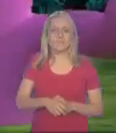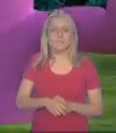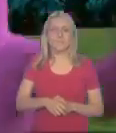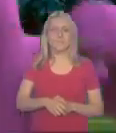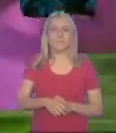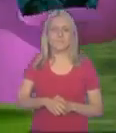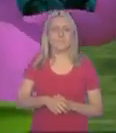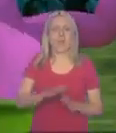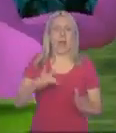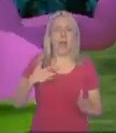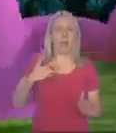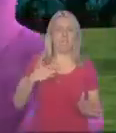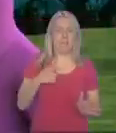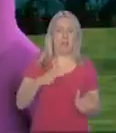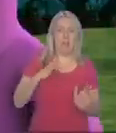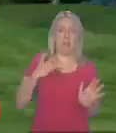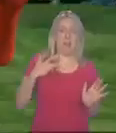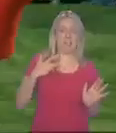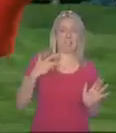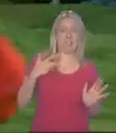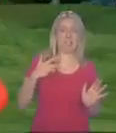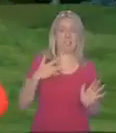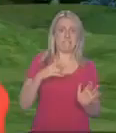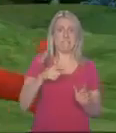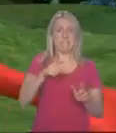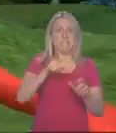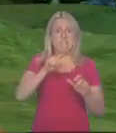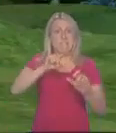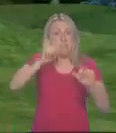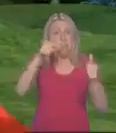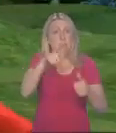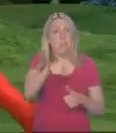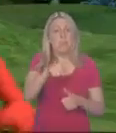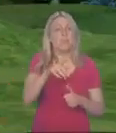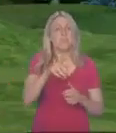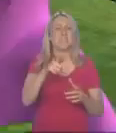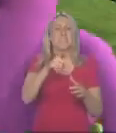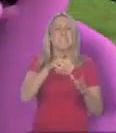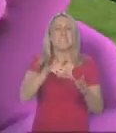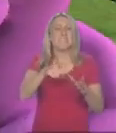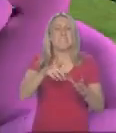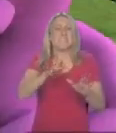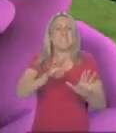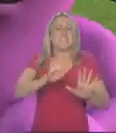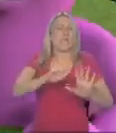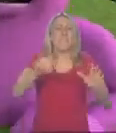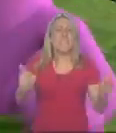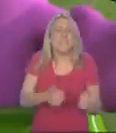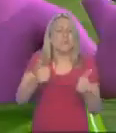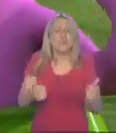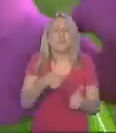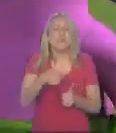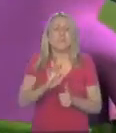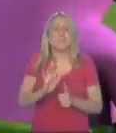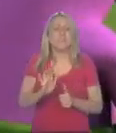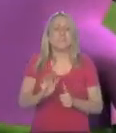It's alive! Alive, I say! Yes, and a grand job you've made, too. But no,